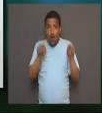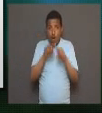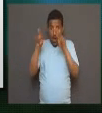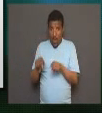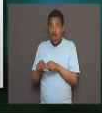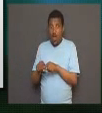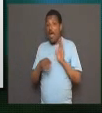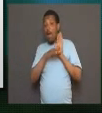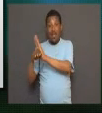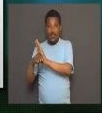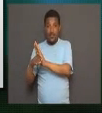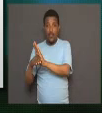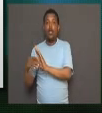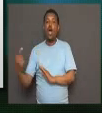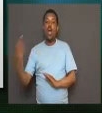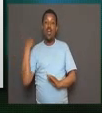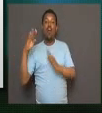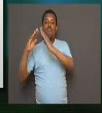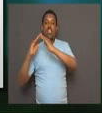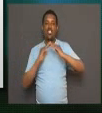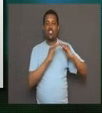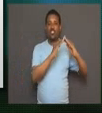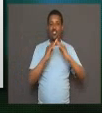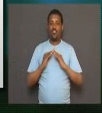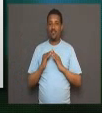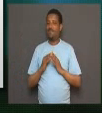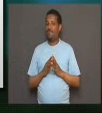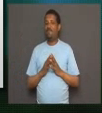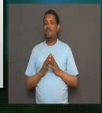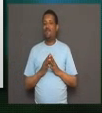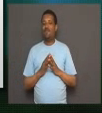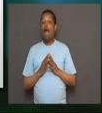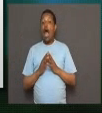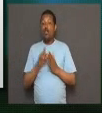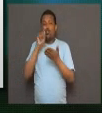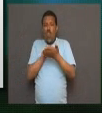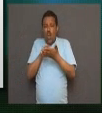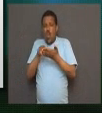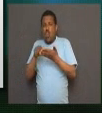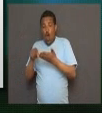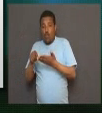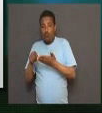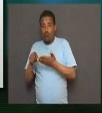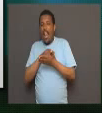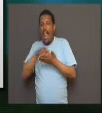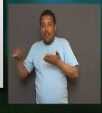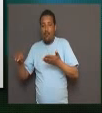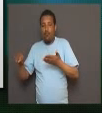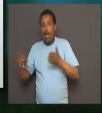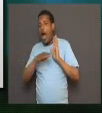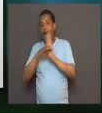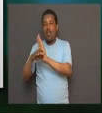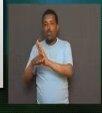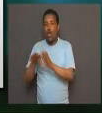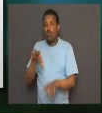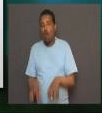squares represents the village. The dotted line represents the